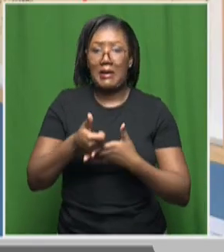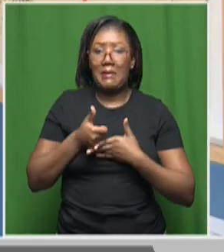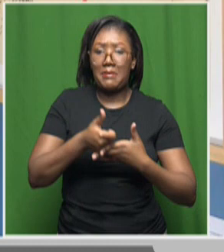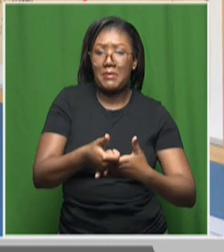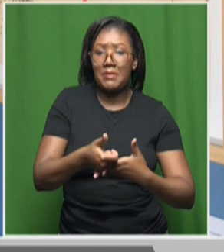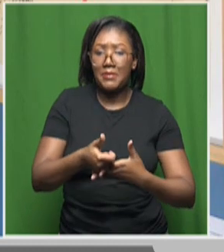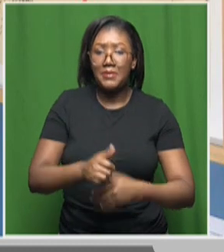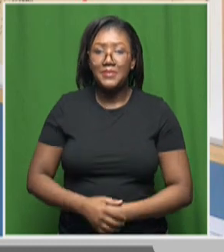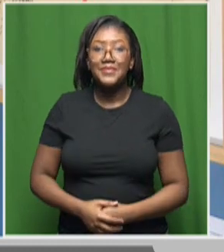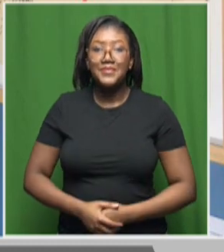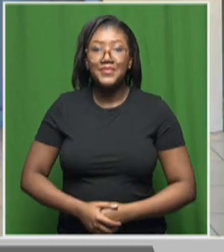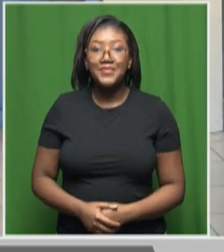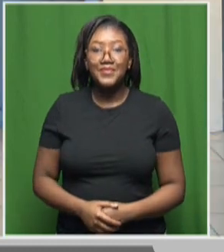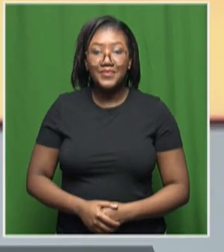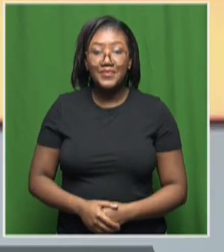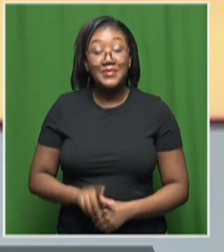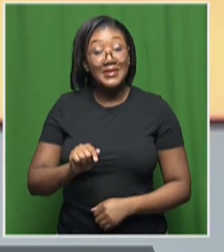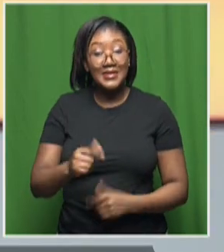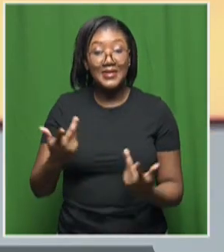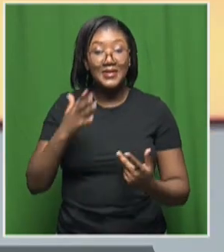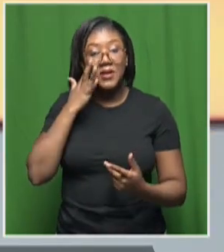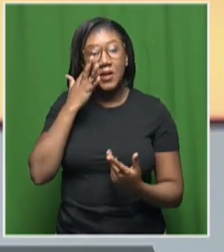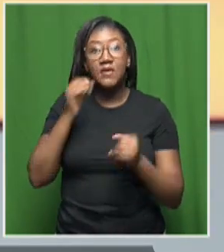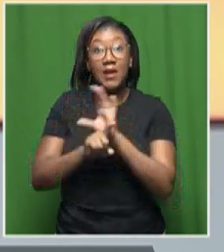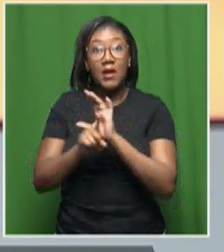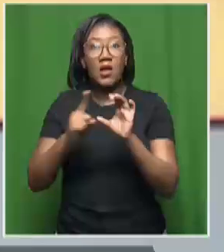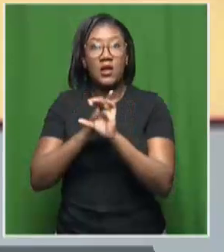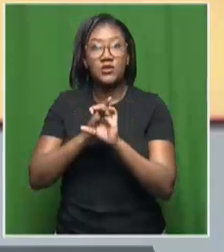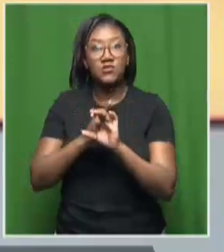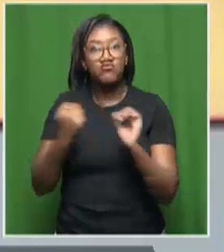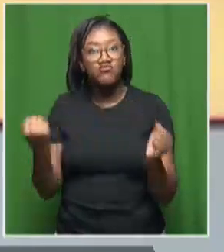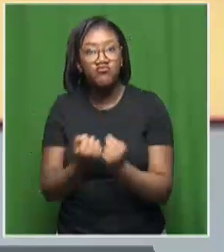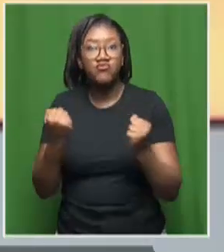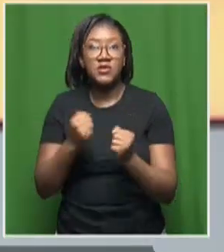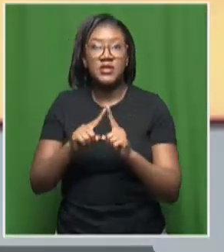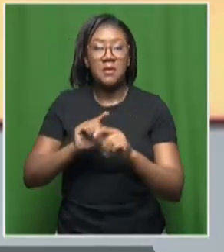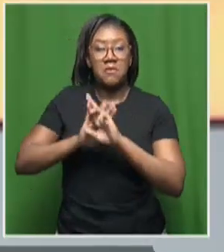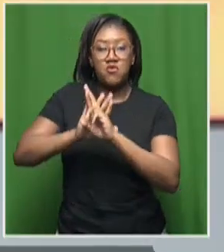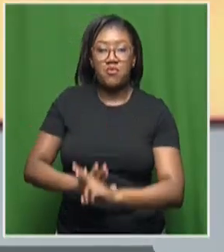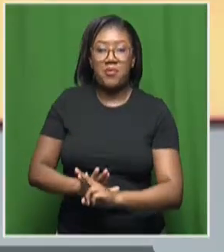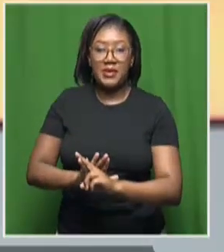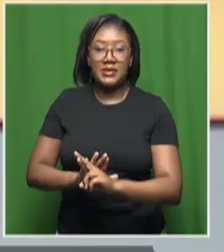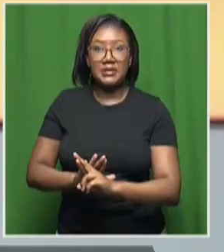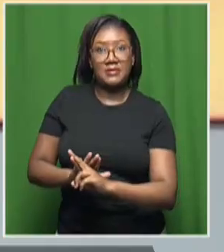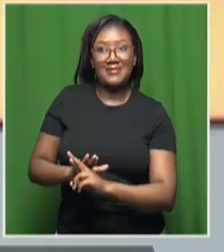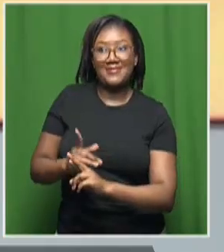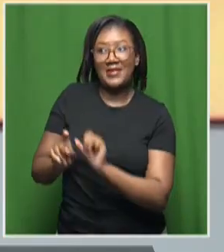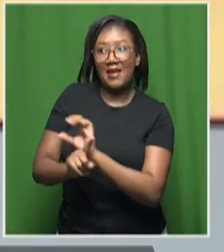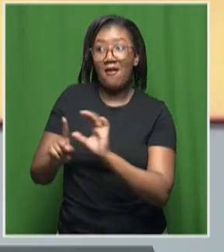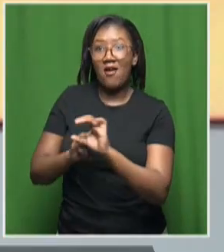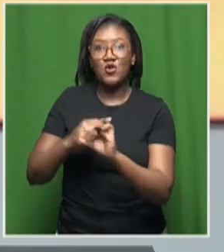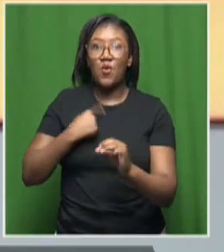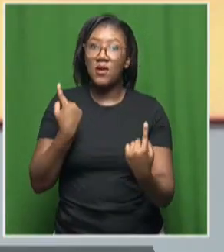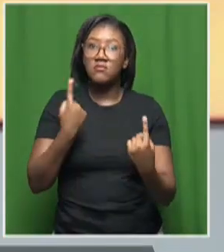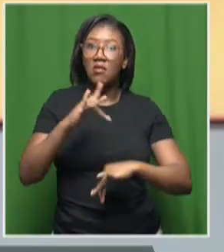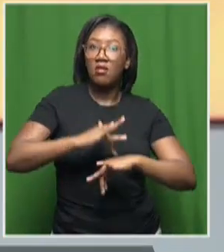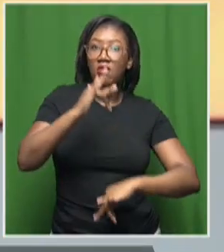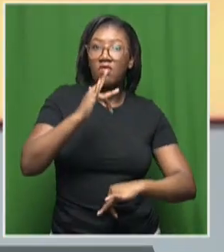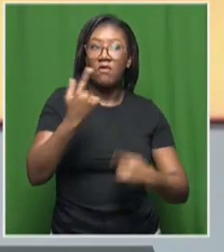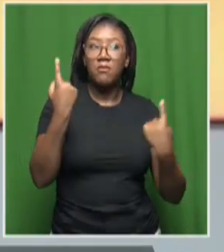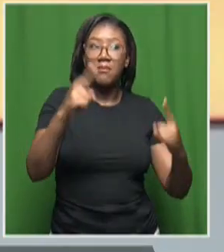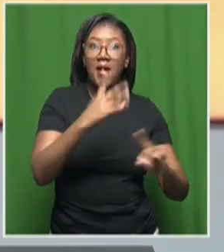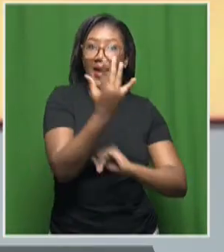what's because you serve as a cultural custodian, but you're also an ambassador, because you obviously in the international sphere represent who we